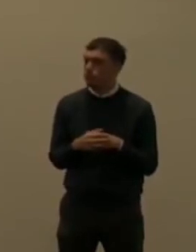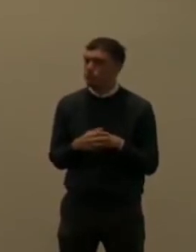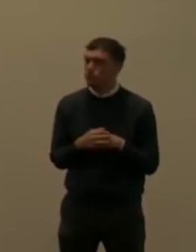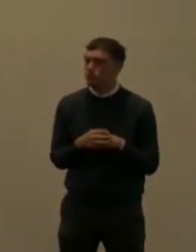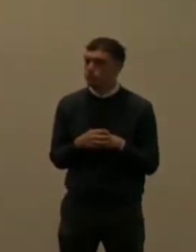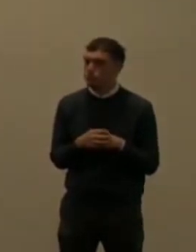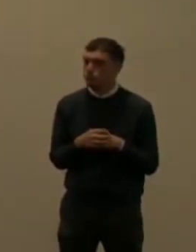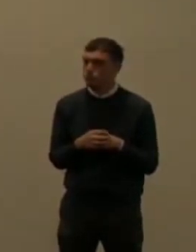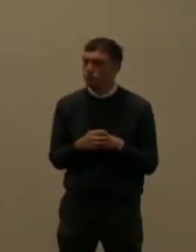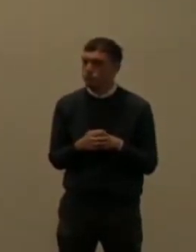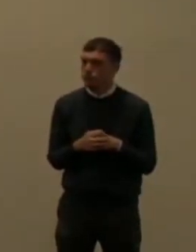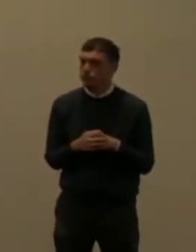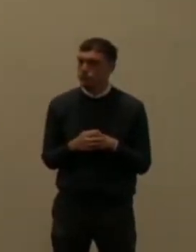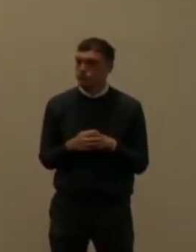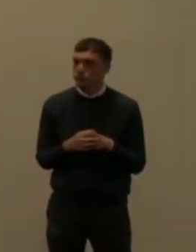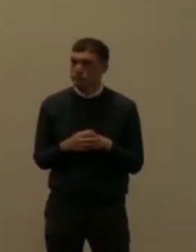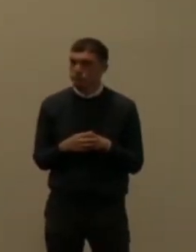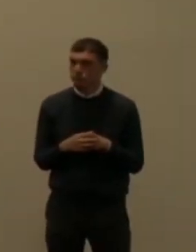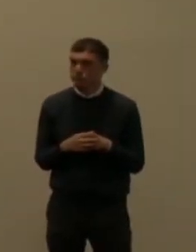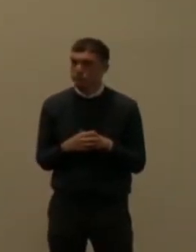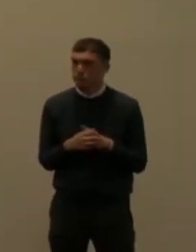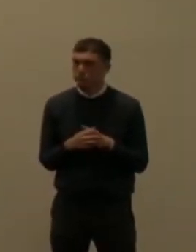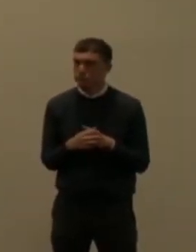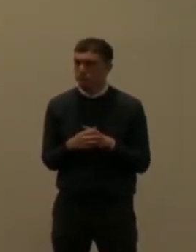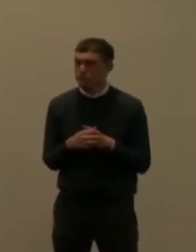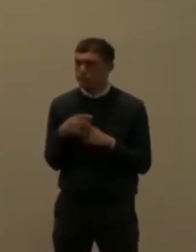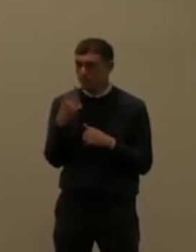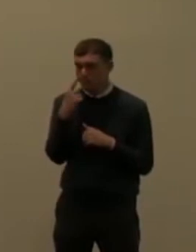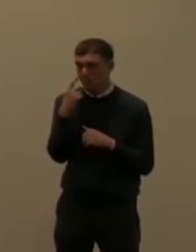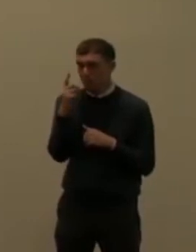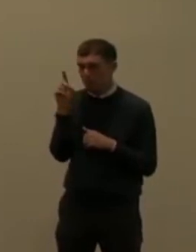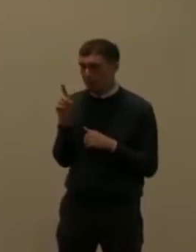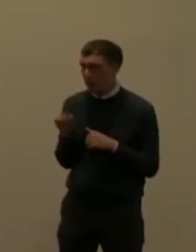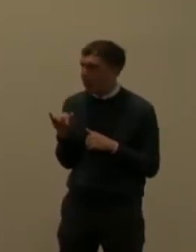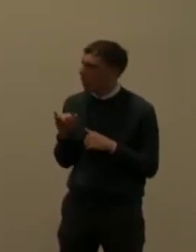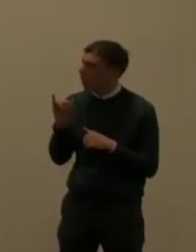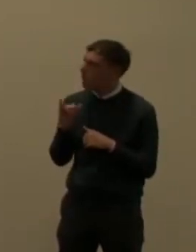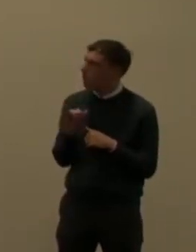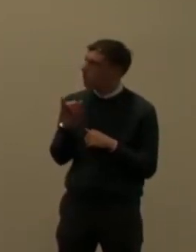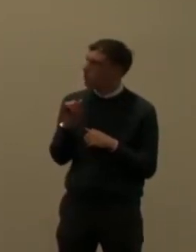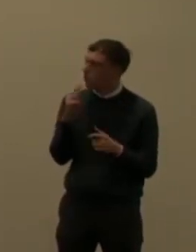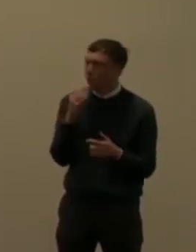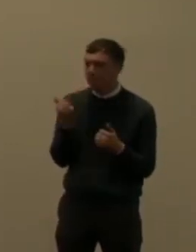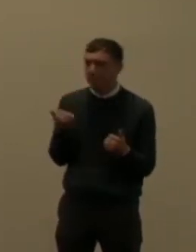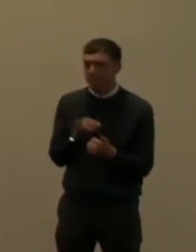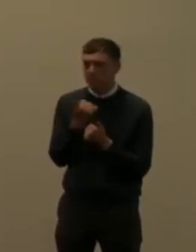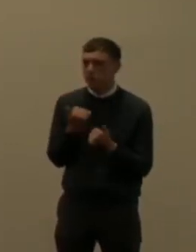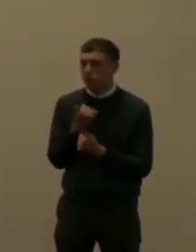Let me see here what's happening. Okay, still publishing. Okay, we can go and see what the definition, let's say, of